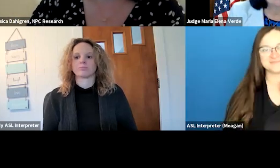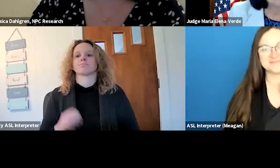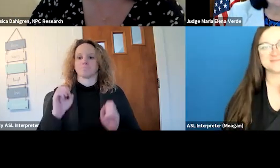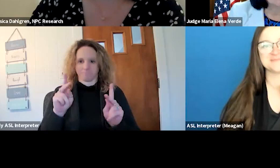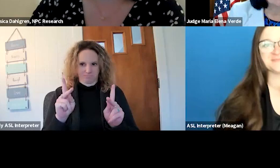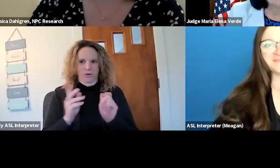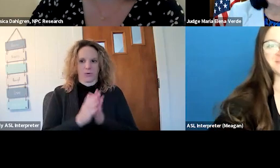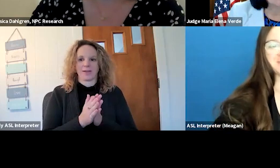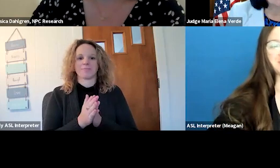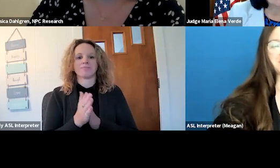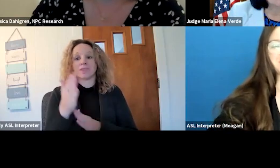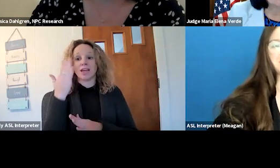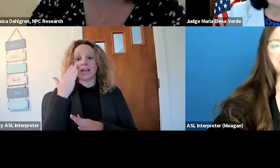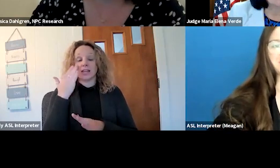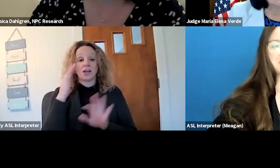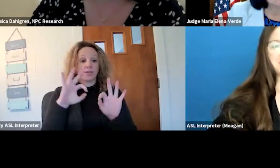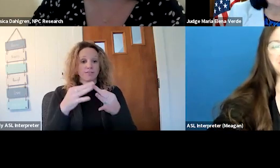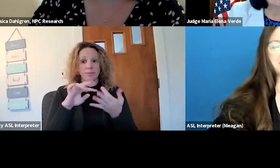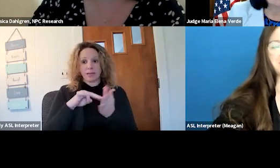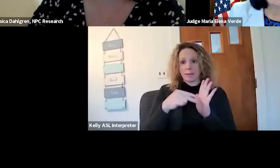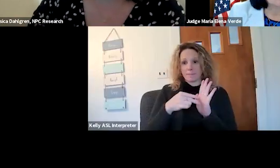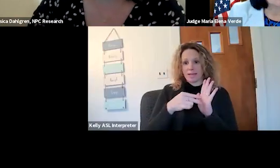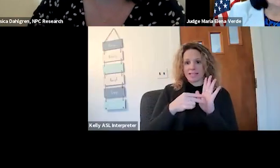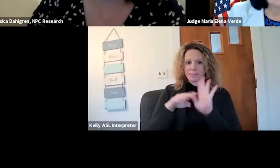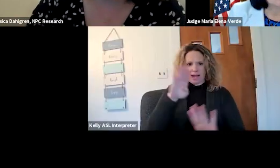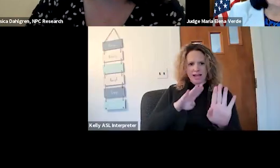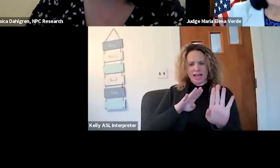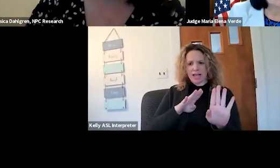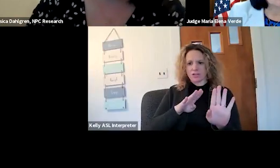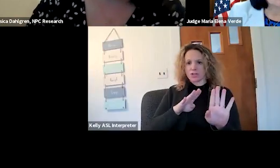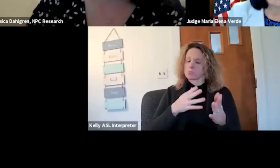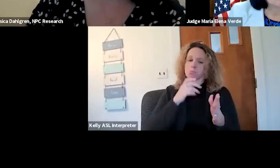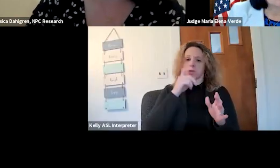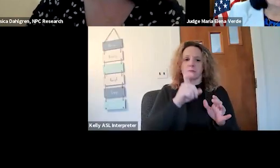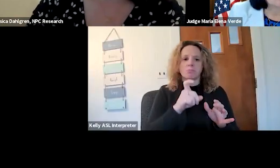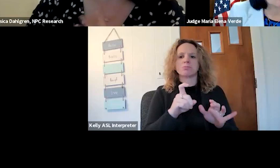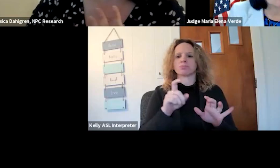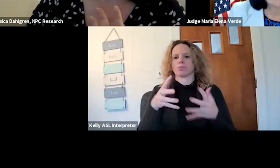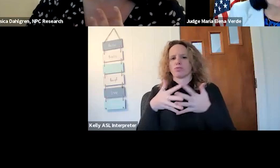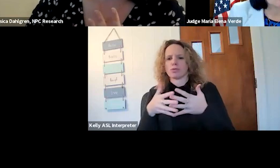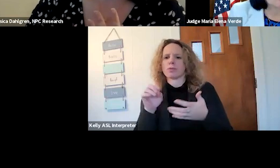may not be biological. It may be chosen. It may be a roommate of 12 years or